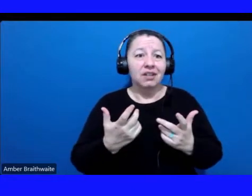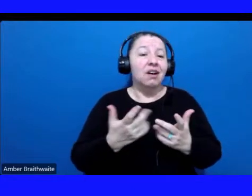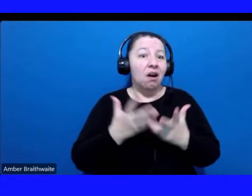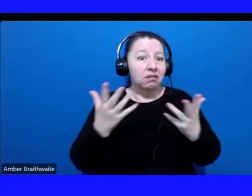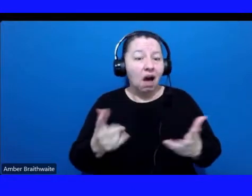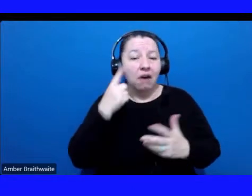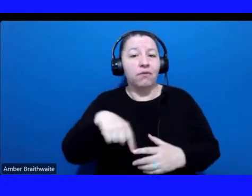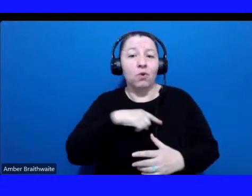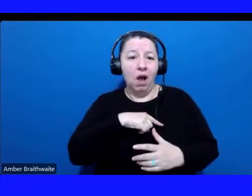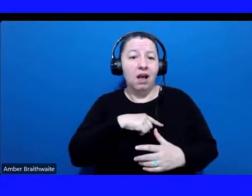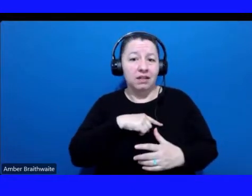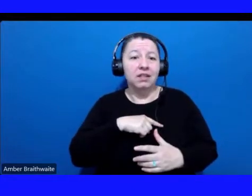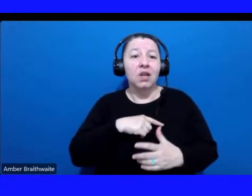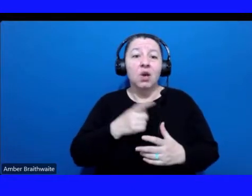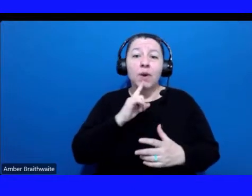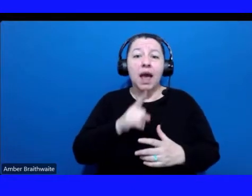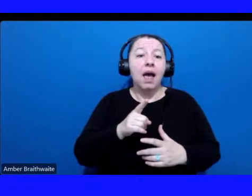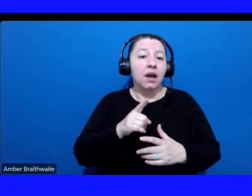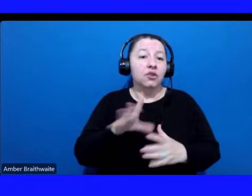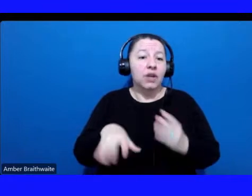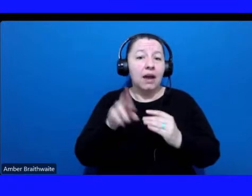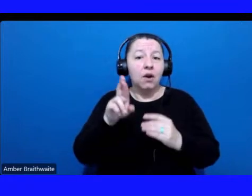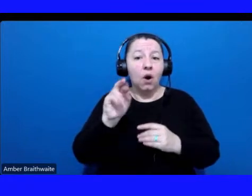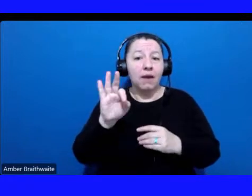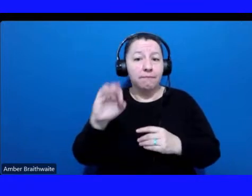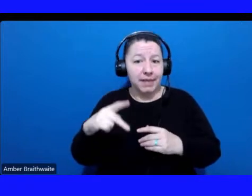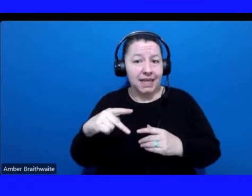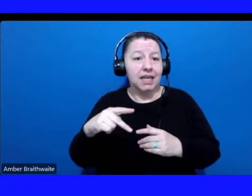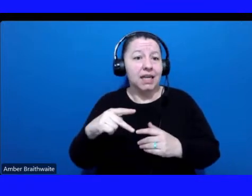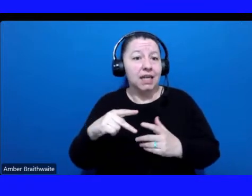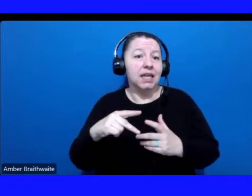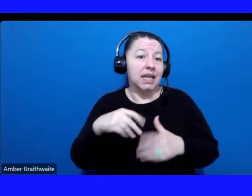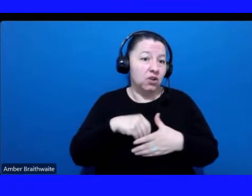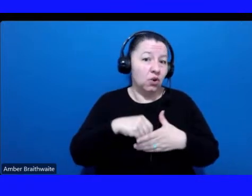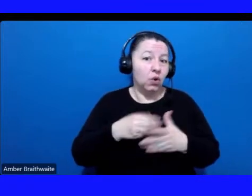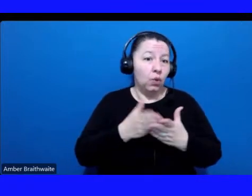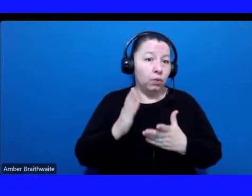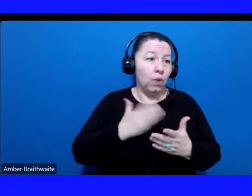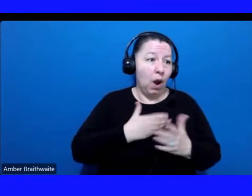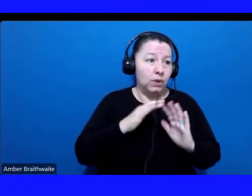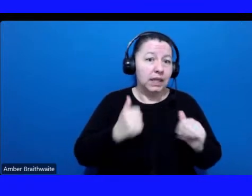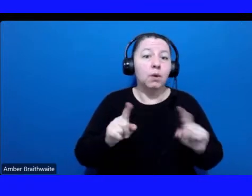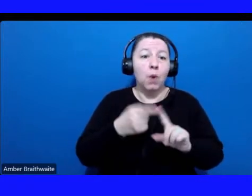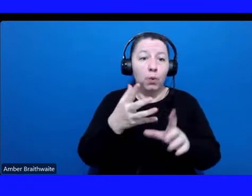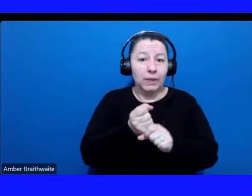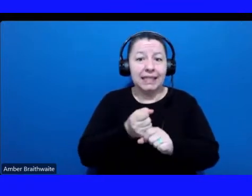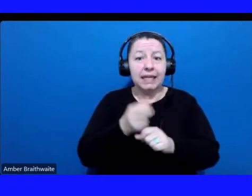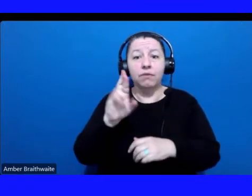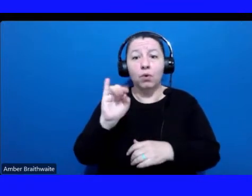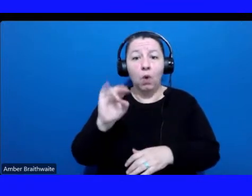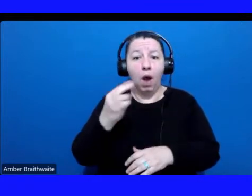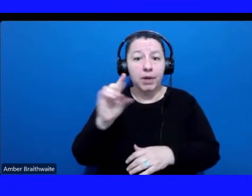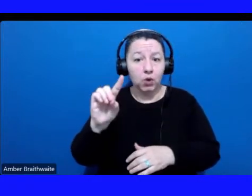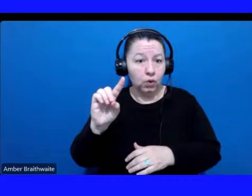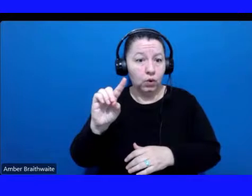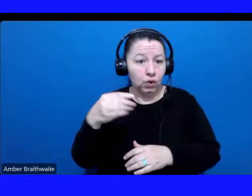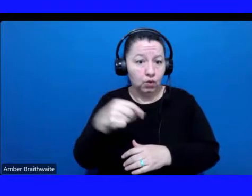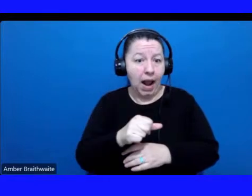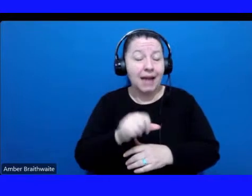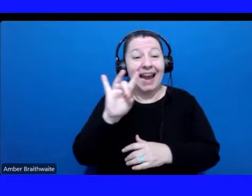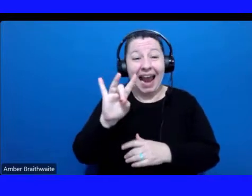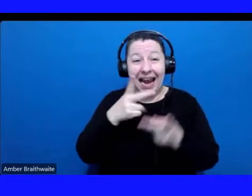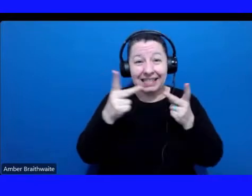pediatrics, Mary can see her kids 15 times in the first year of life for a well child visit. You actually